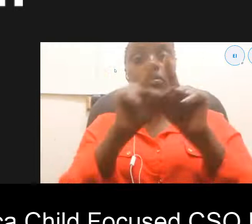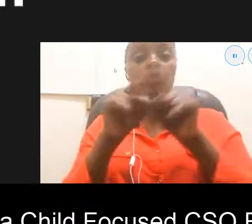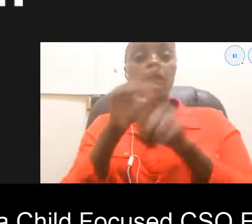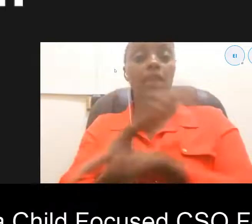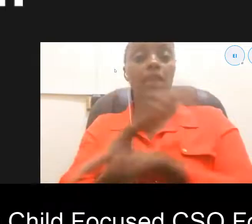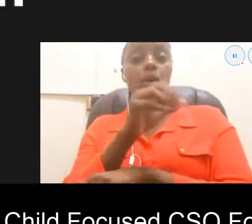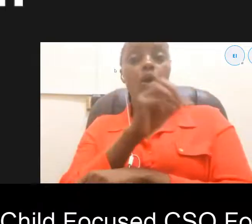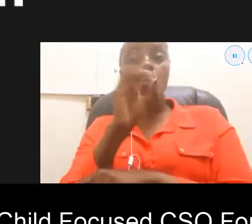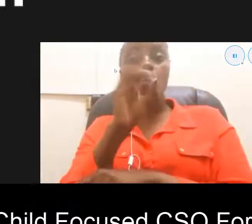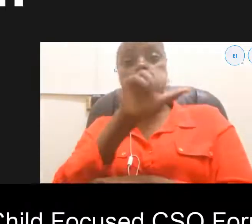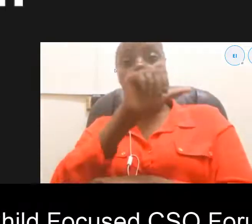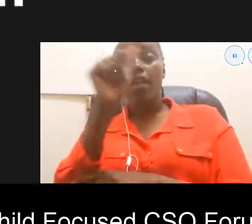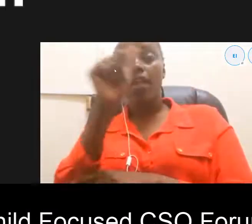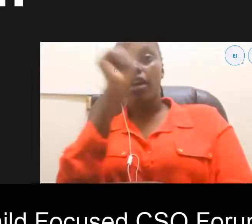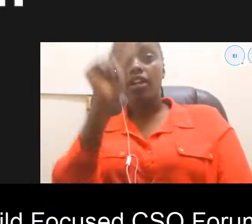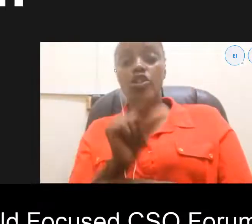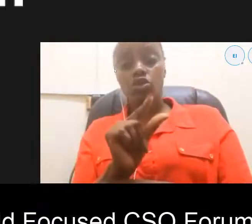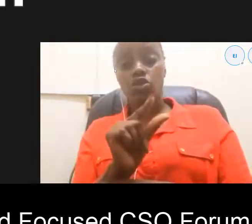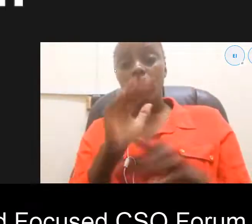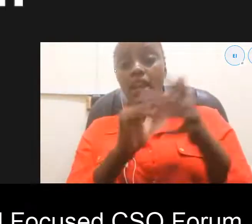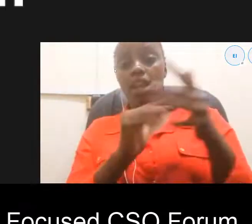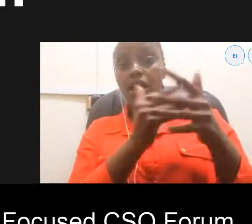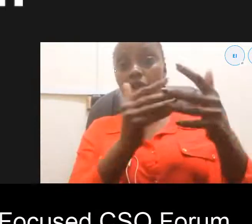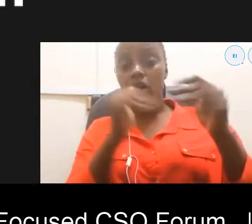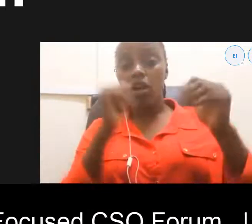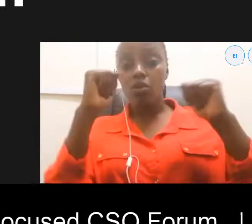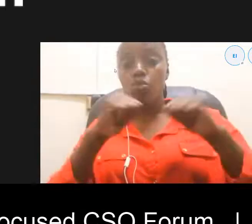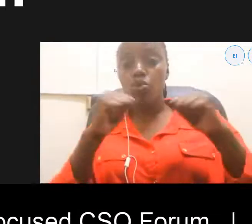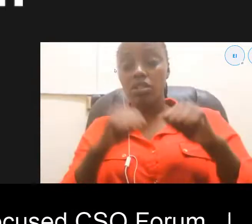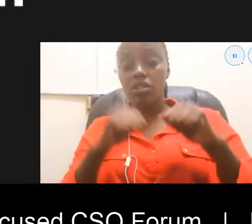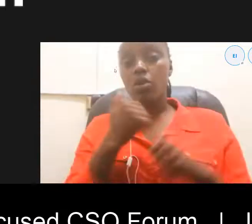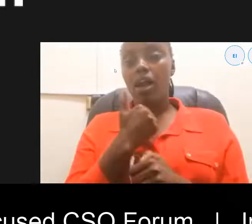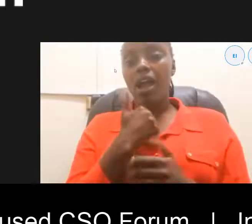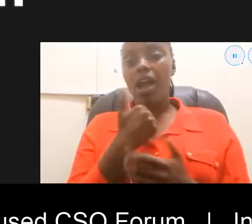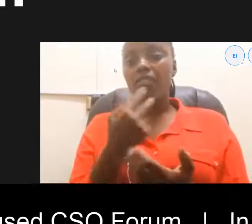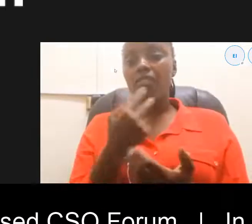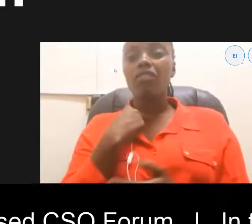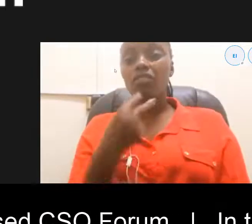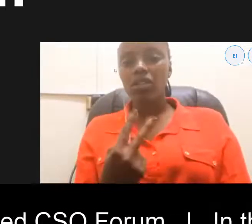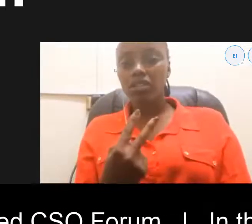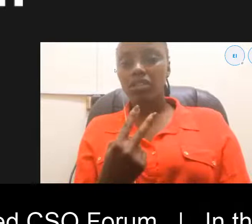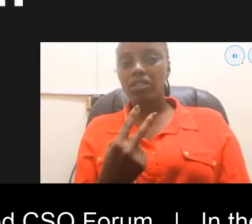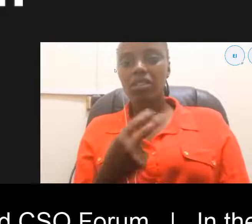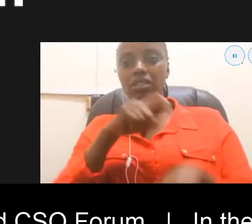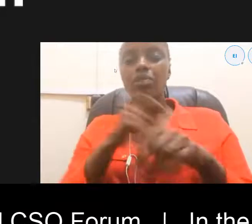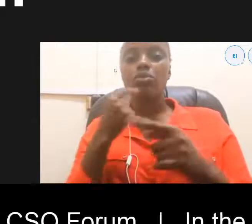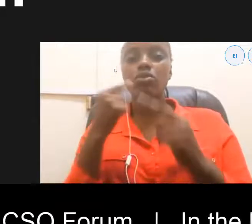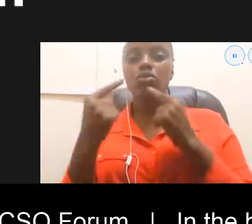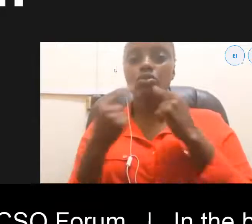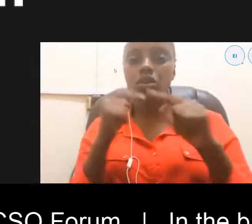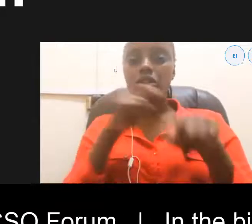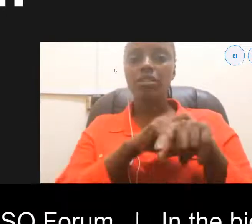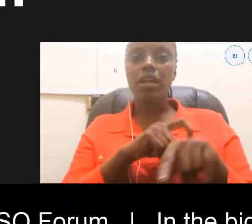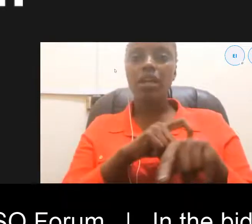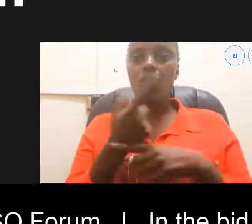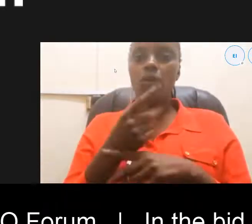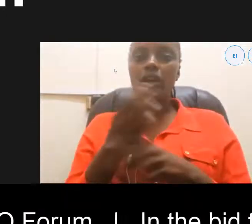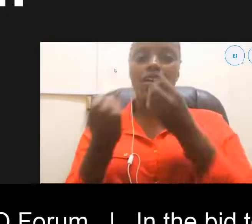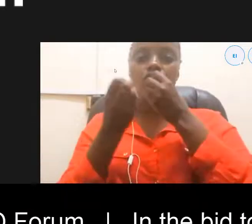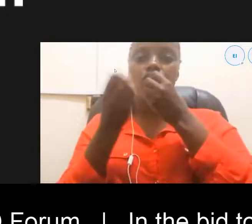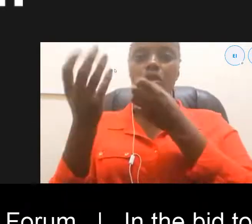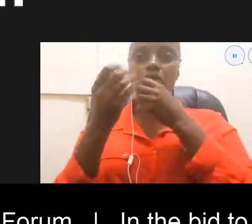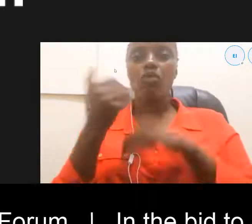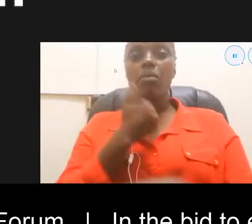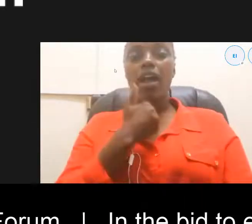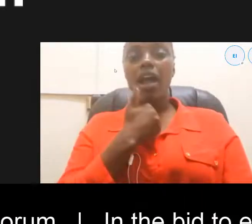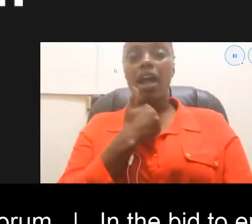other regional network to be capable to give a voice when we talk, when we give information,